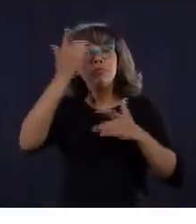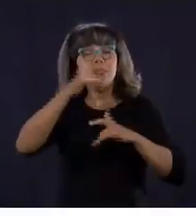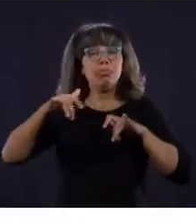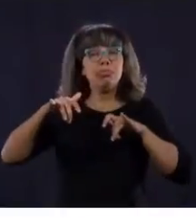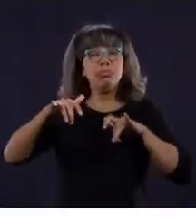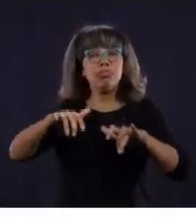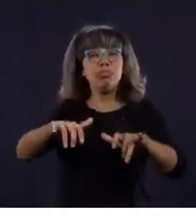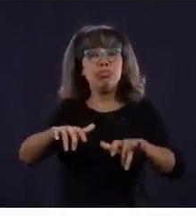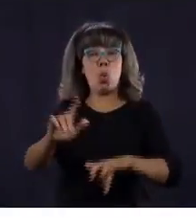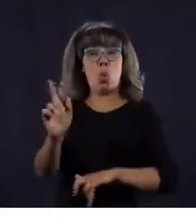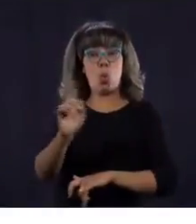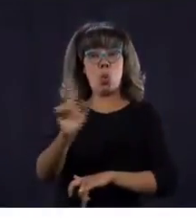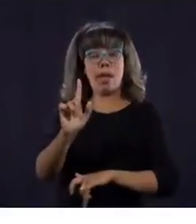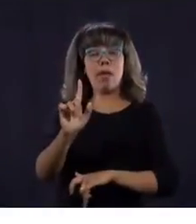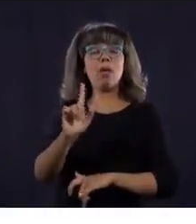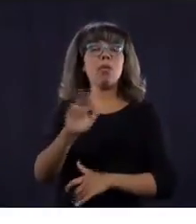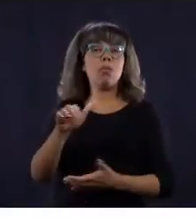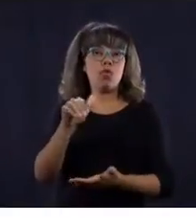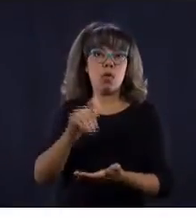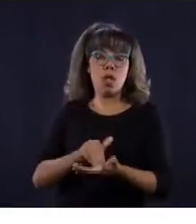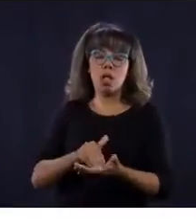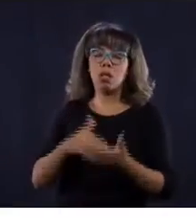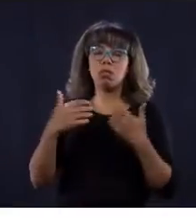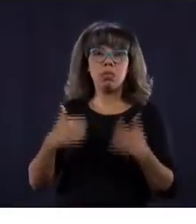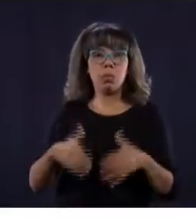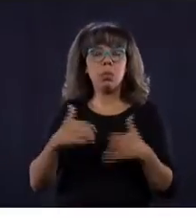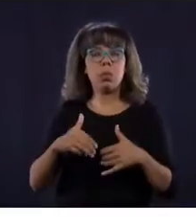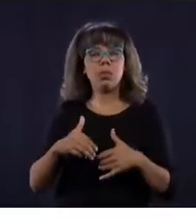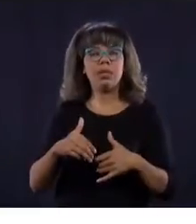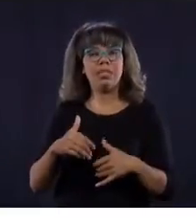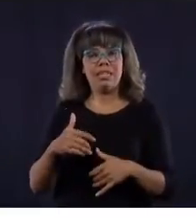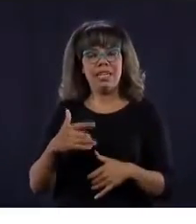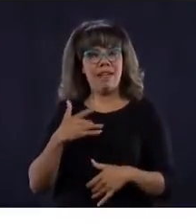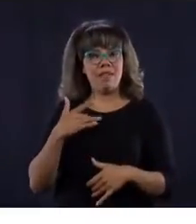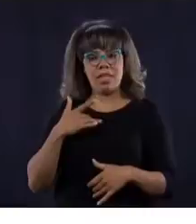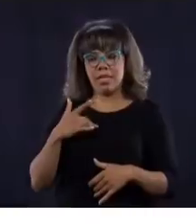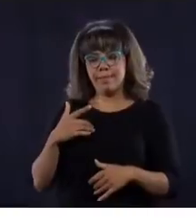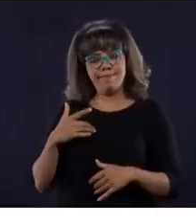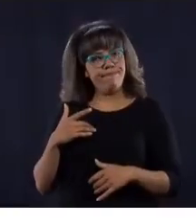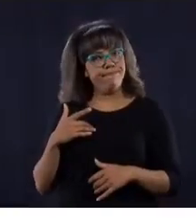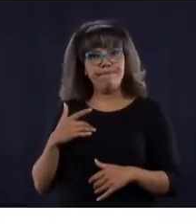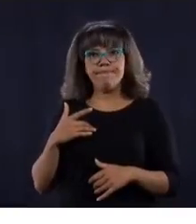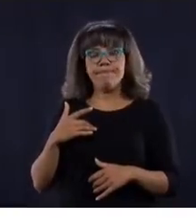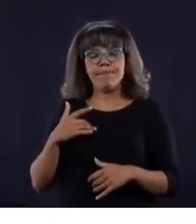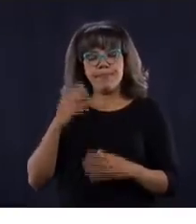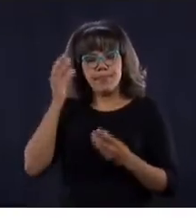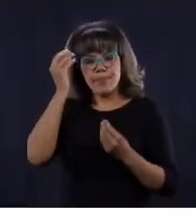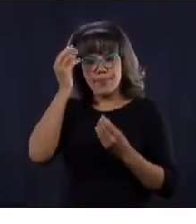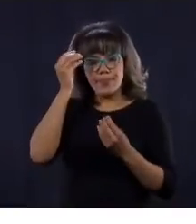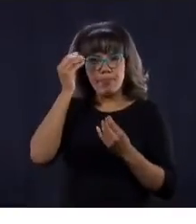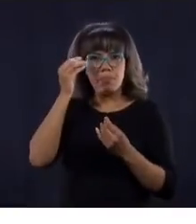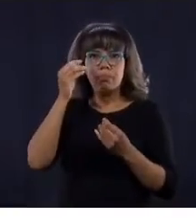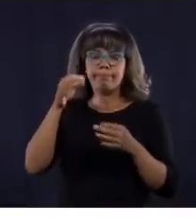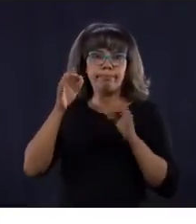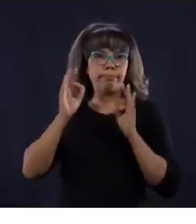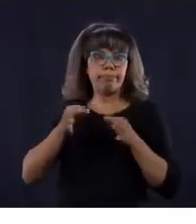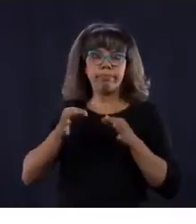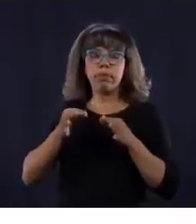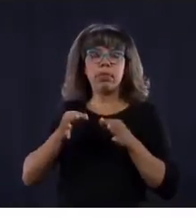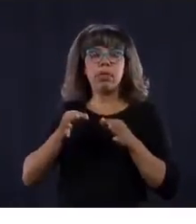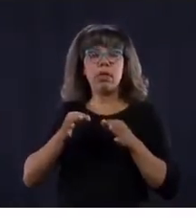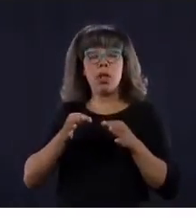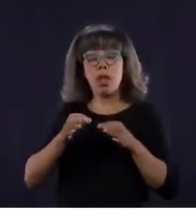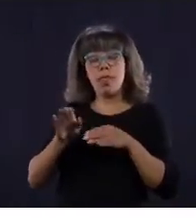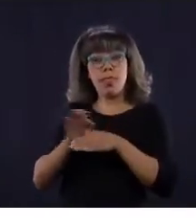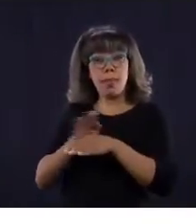for the elementary schools and childcare services, we still have two weeks ahead of us. We